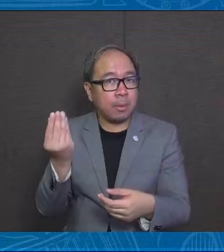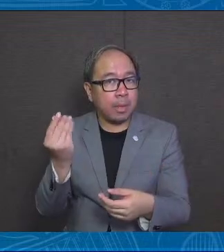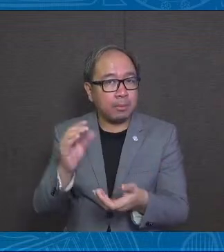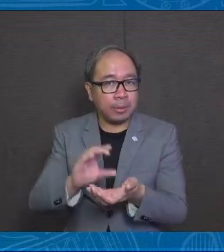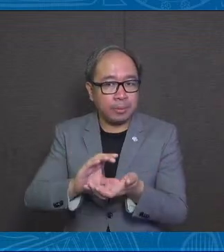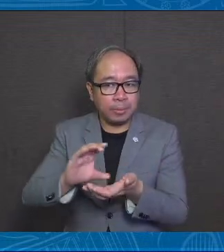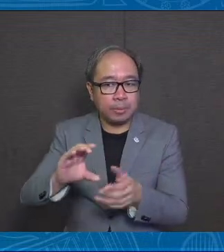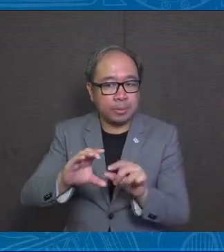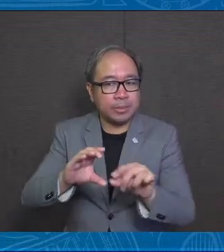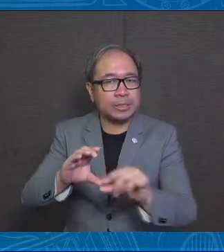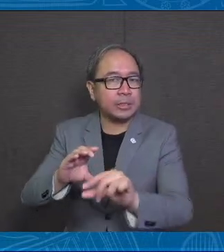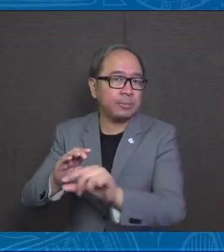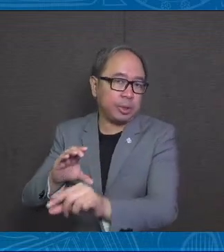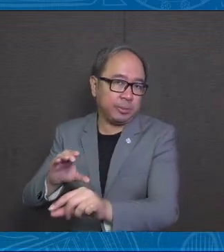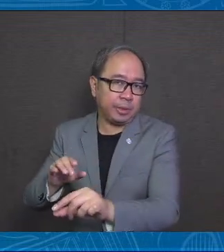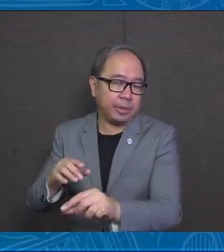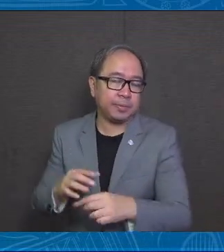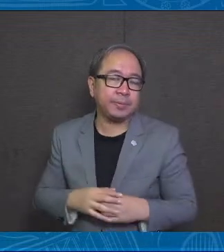disbursement. Thank you very much.